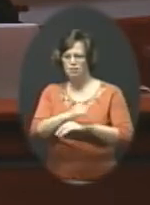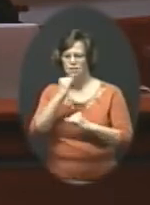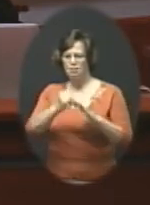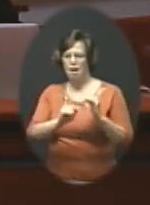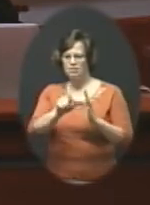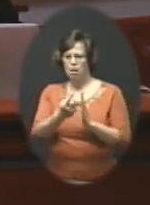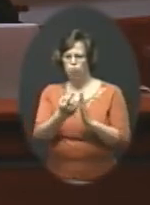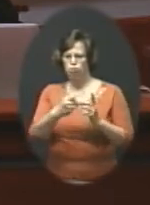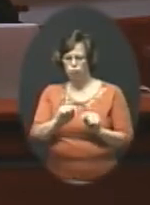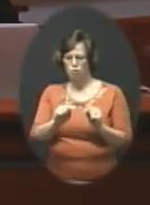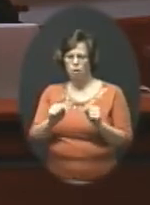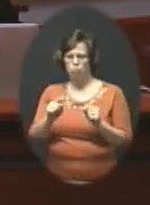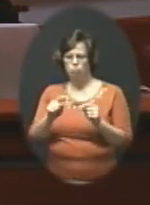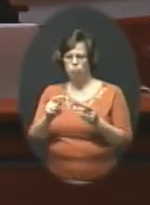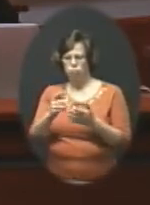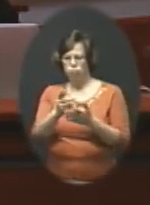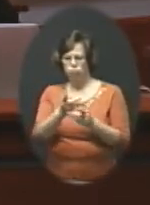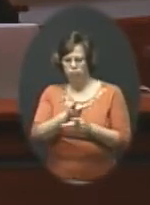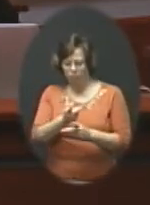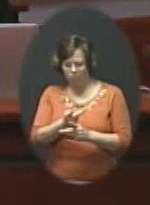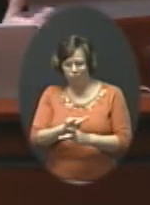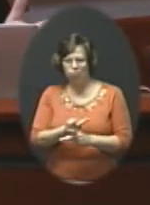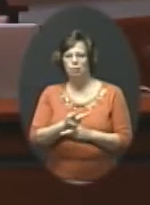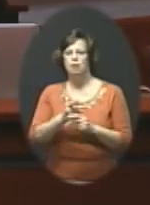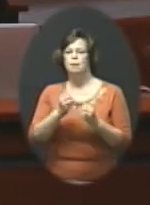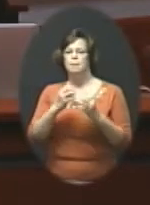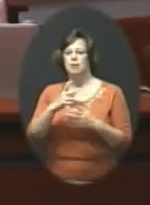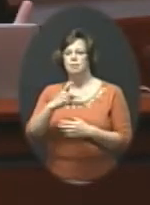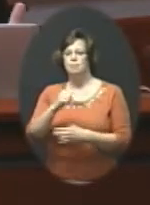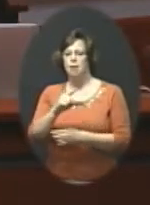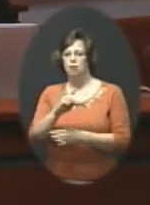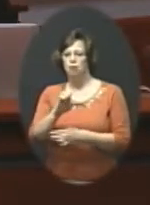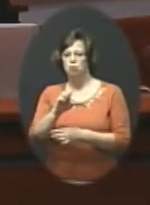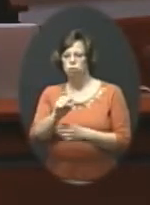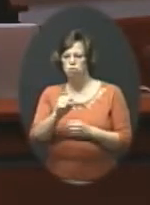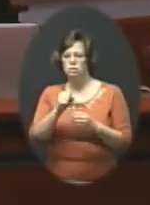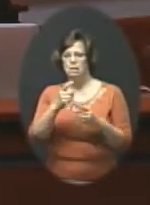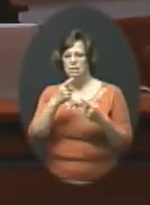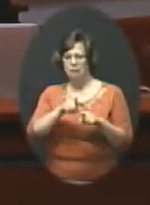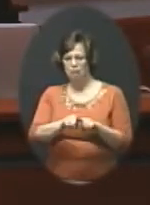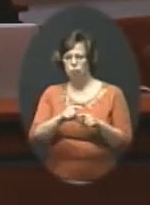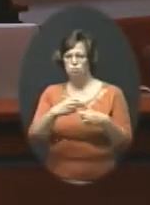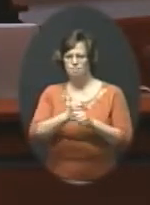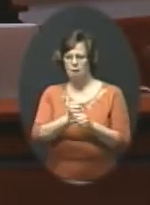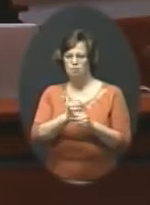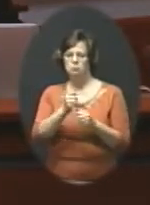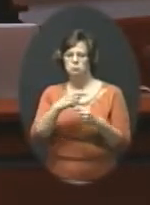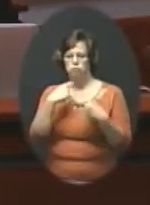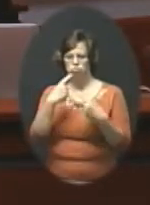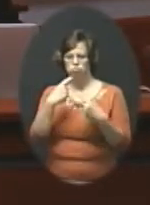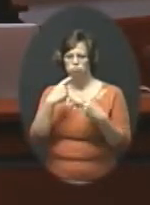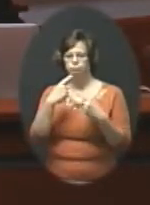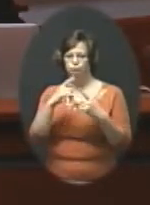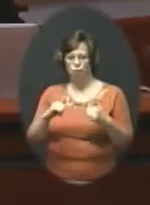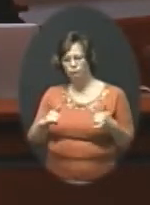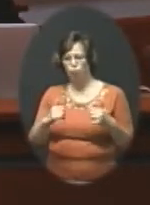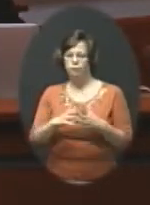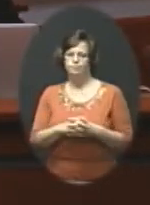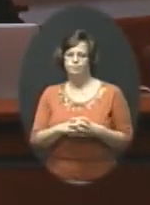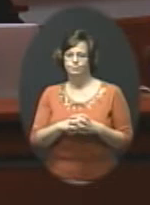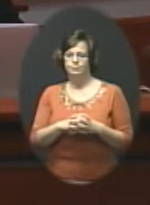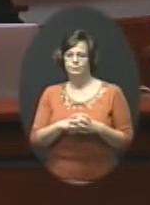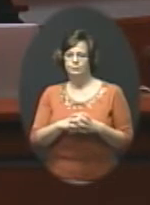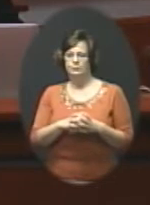hours of trying to put something together. So that's where a lot of packages come together and deals are made and so forth. The